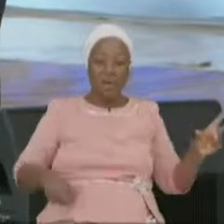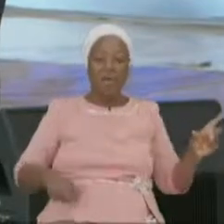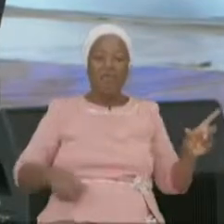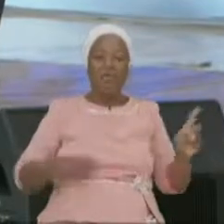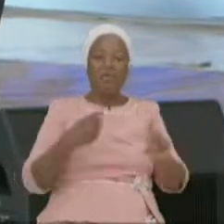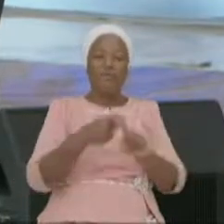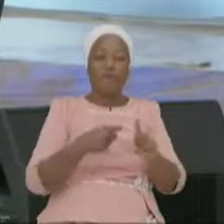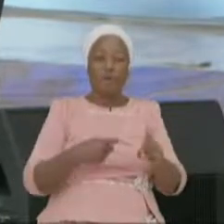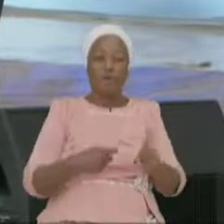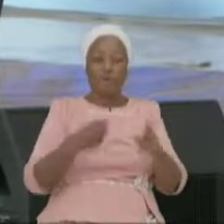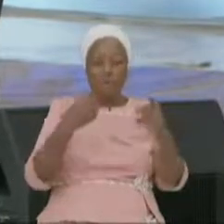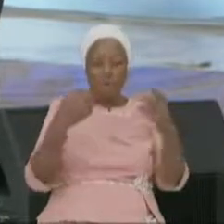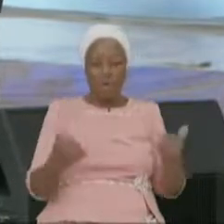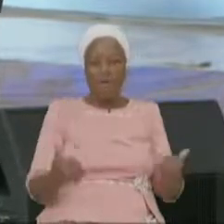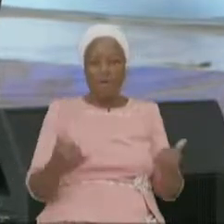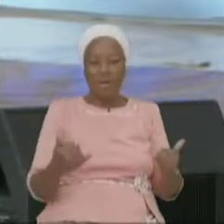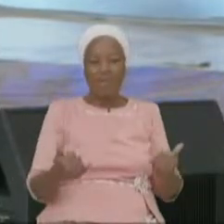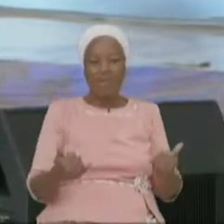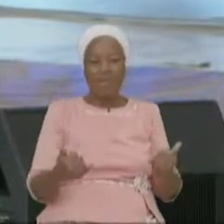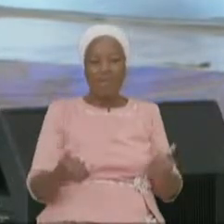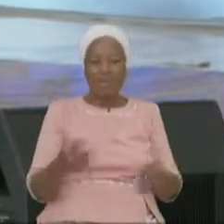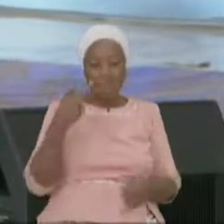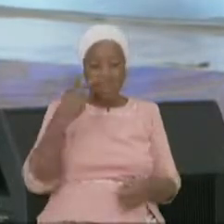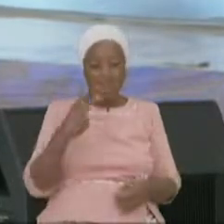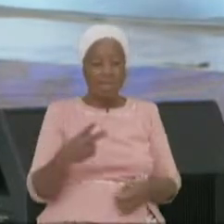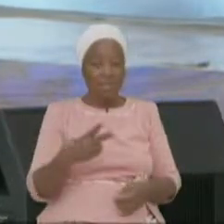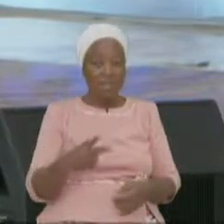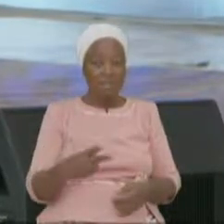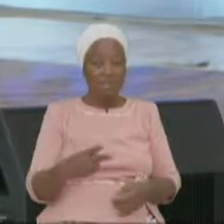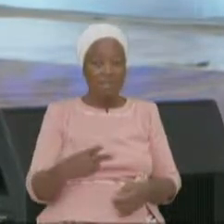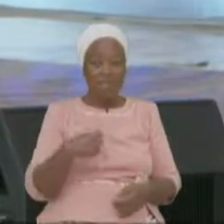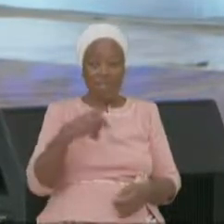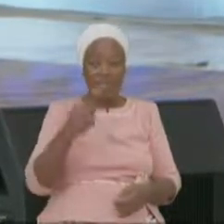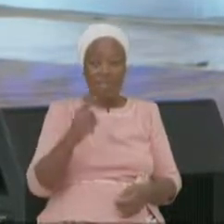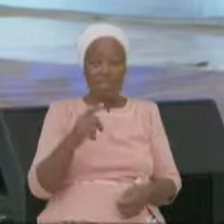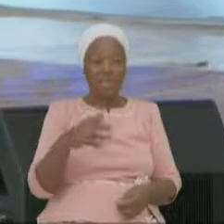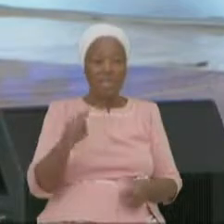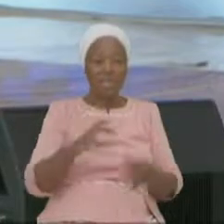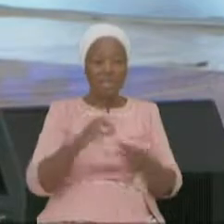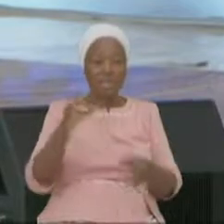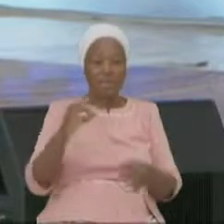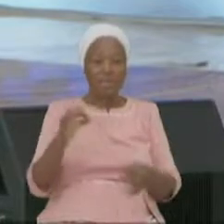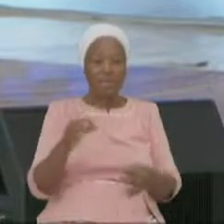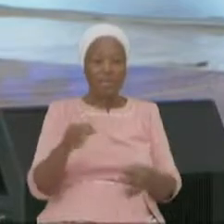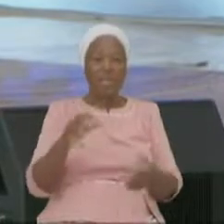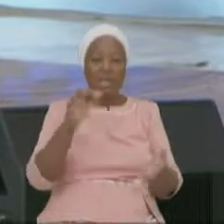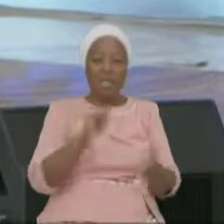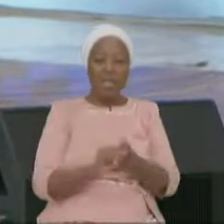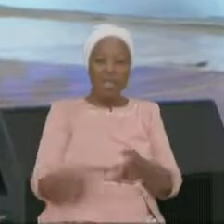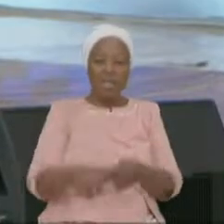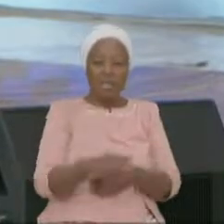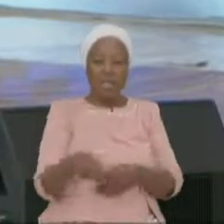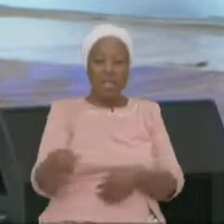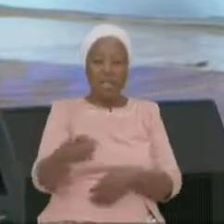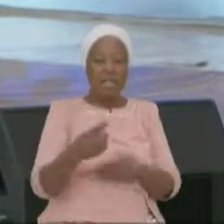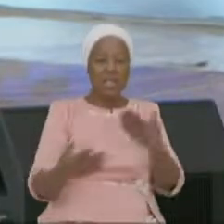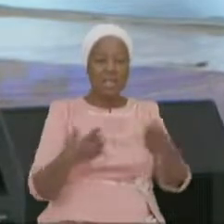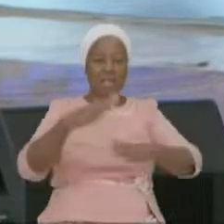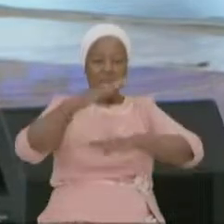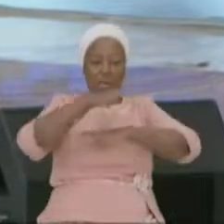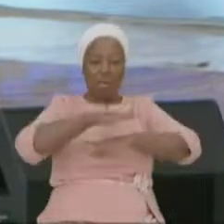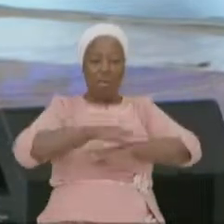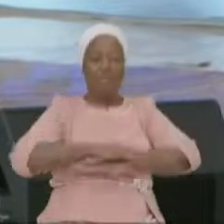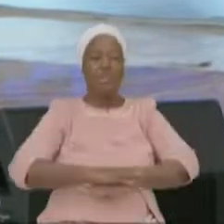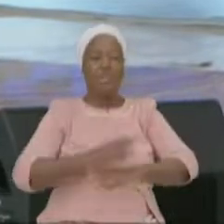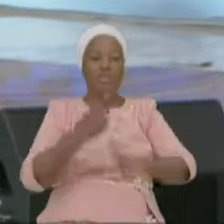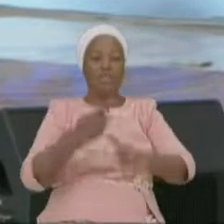Lord from henceforth. Yea, says the Spirit, that they may rest